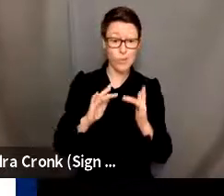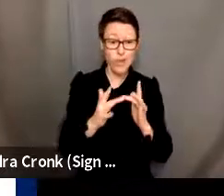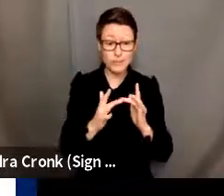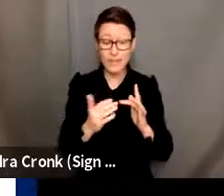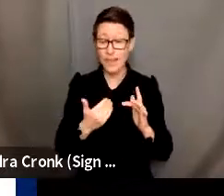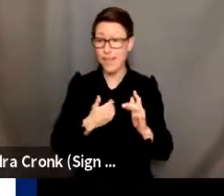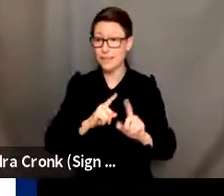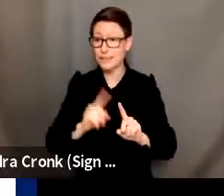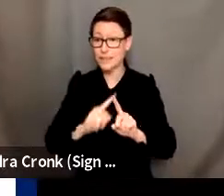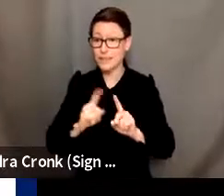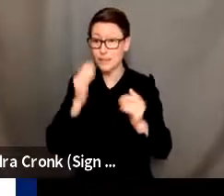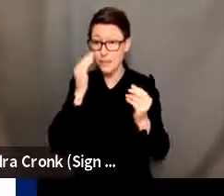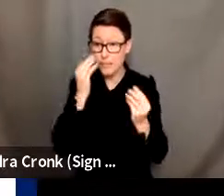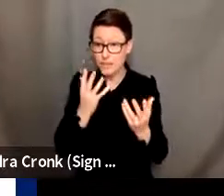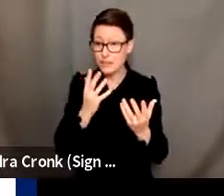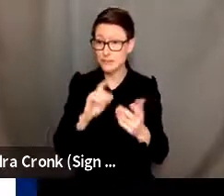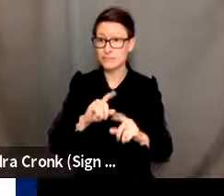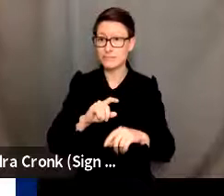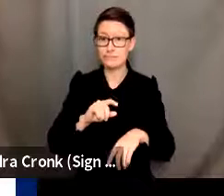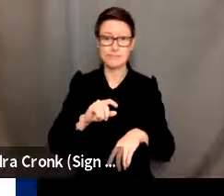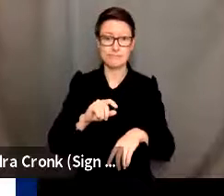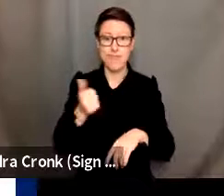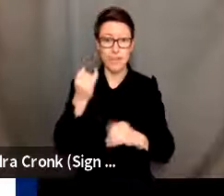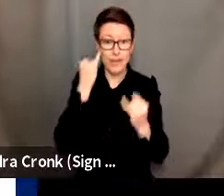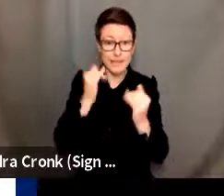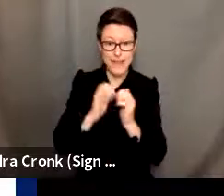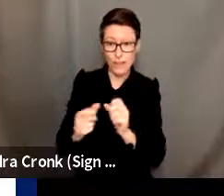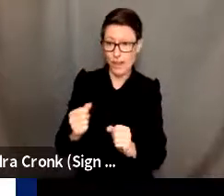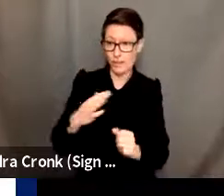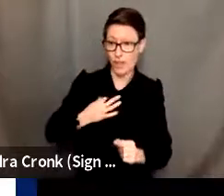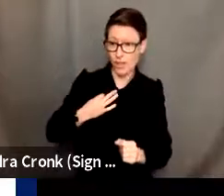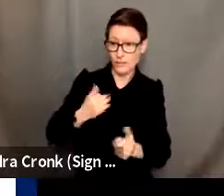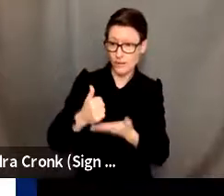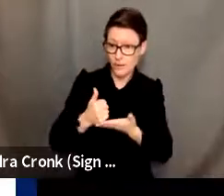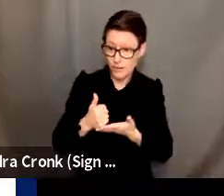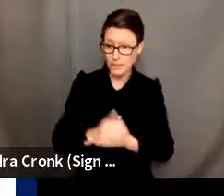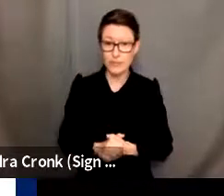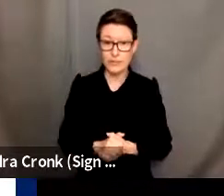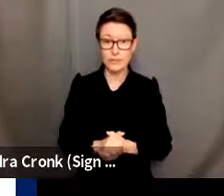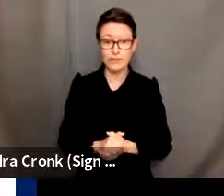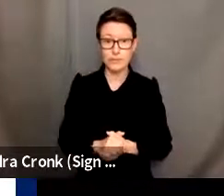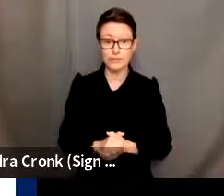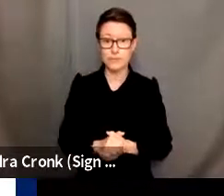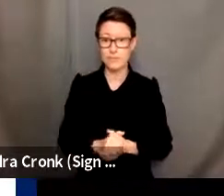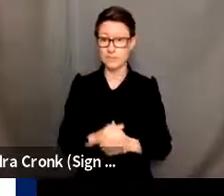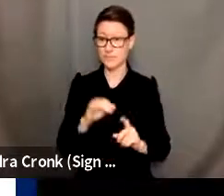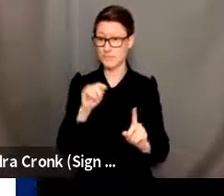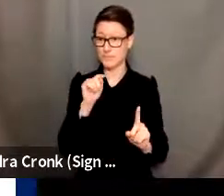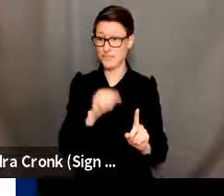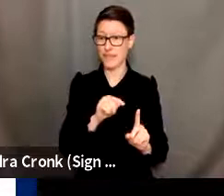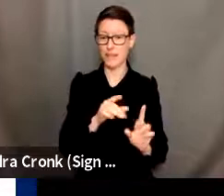how else you can volunteer and help us out. We do have, it also links to our volunteer sign